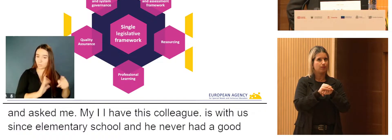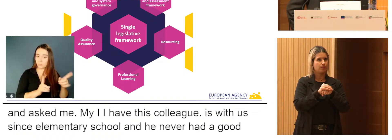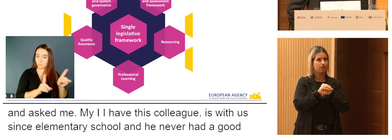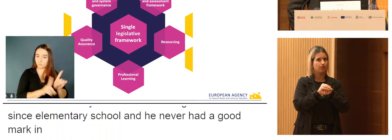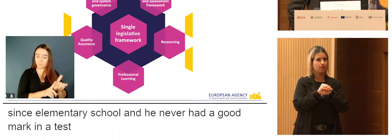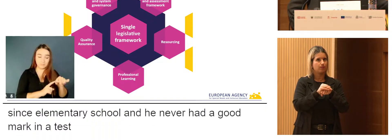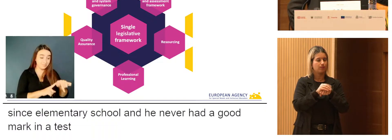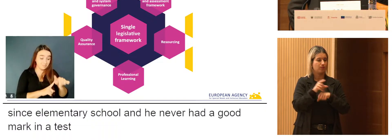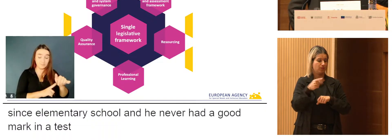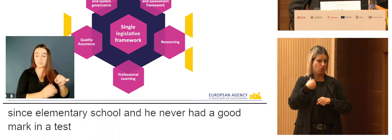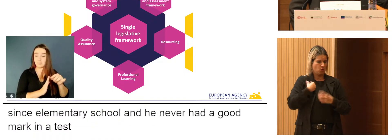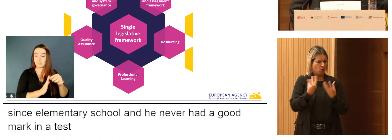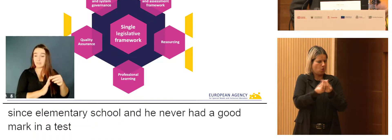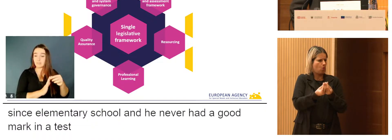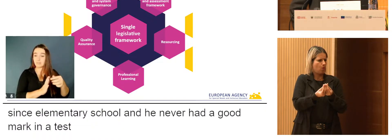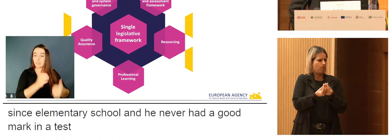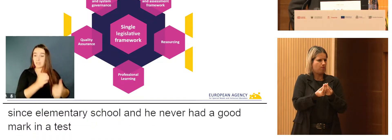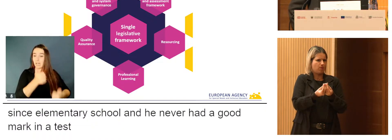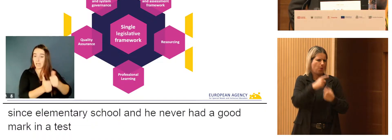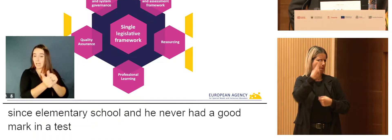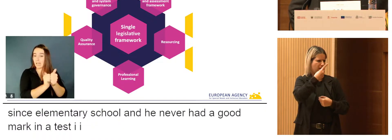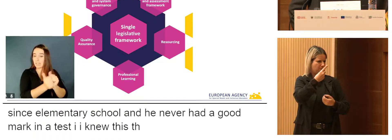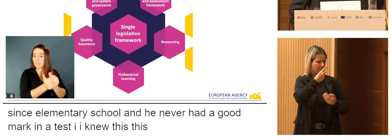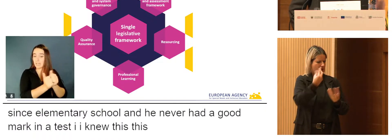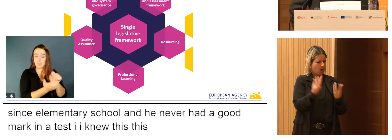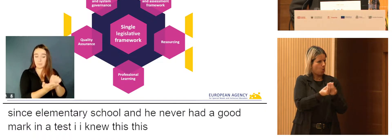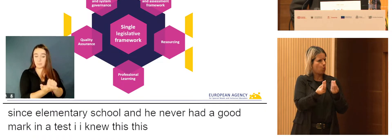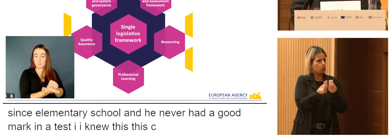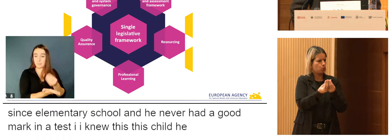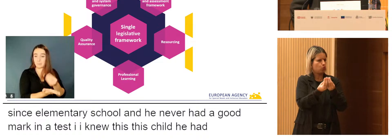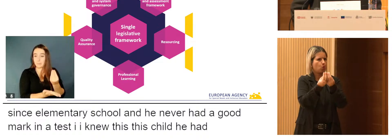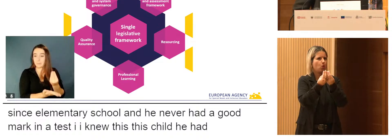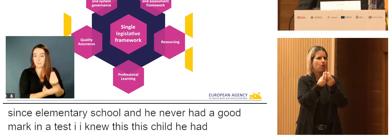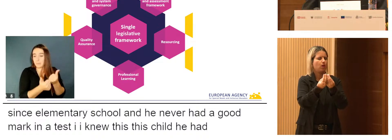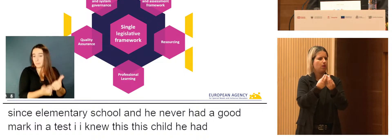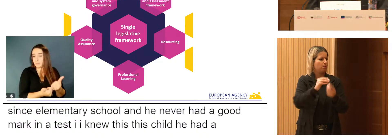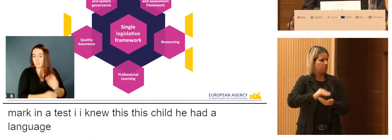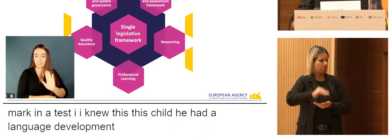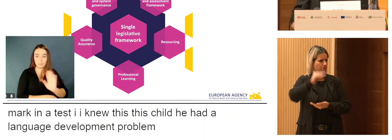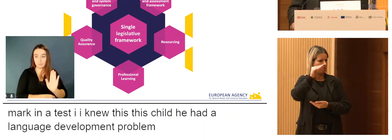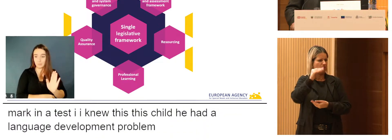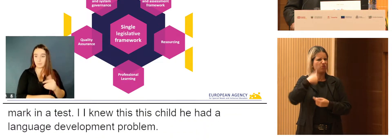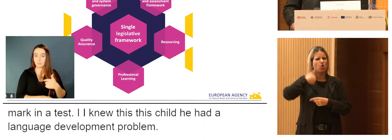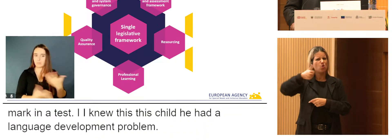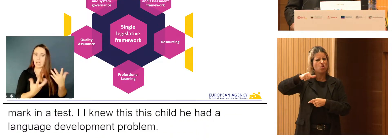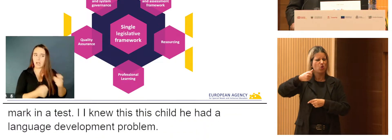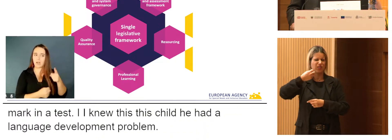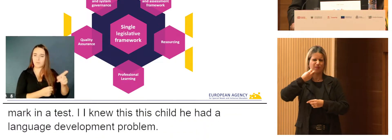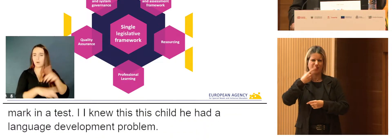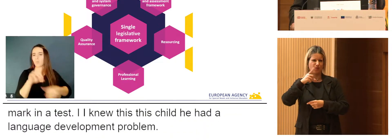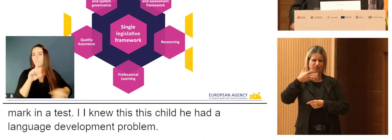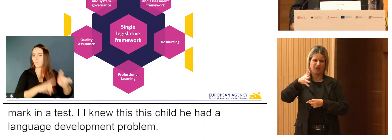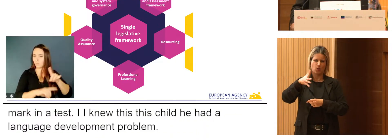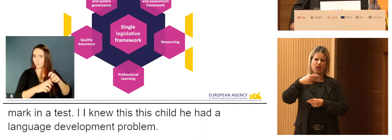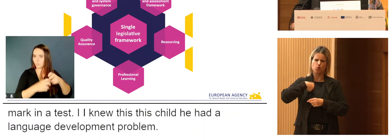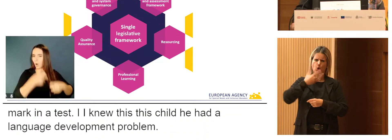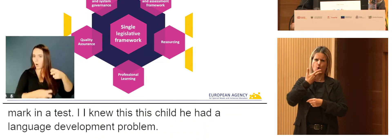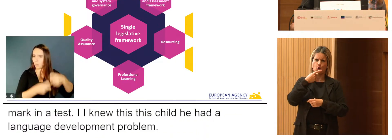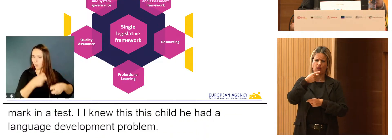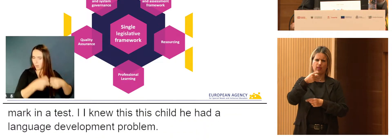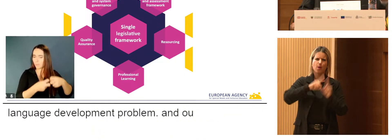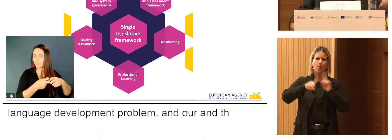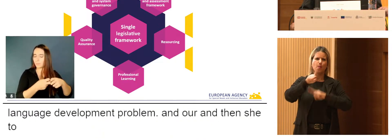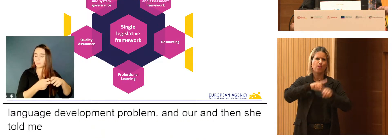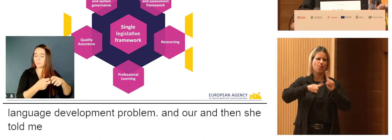test. I knew this child, he had a language development problem, and then she told me,